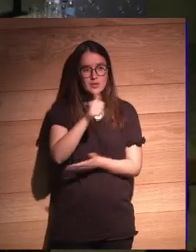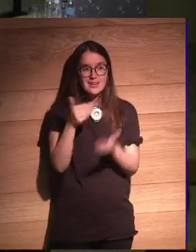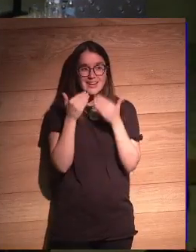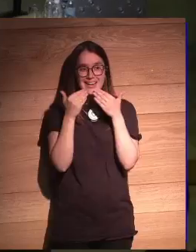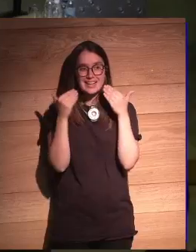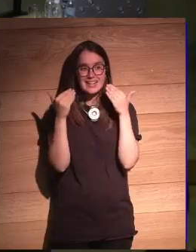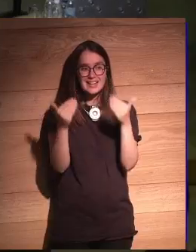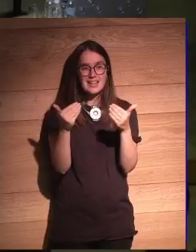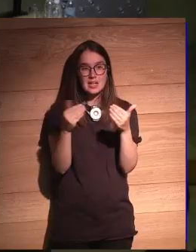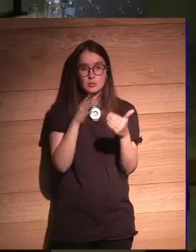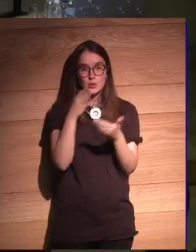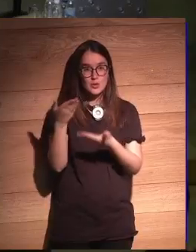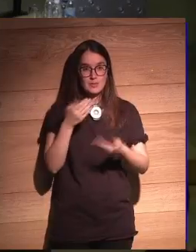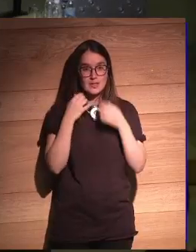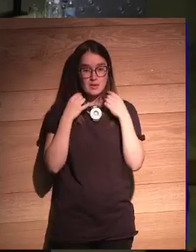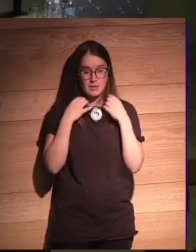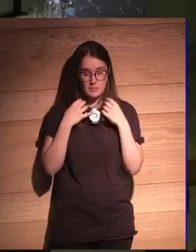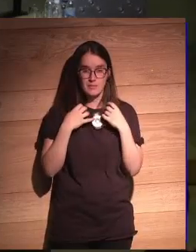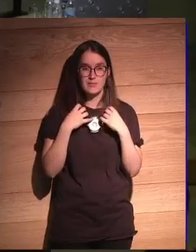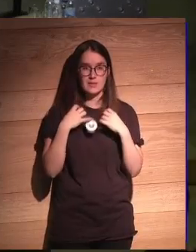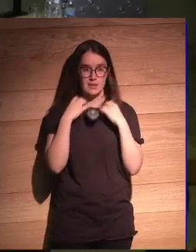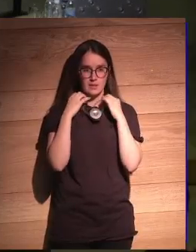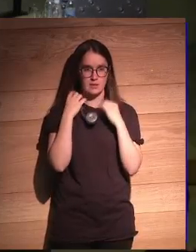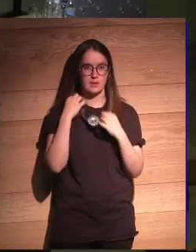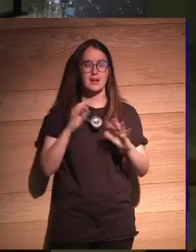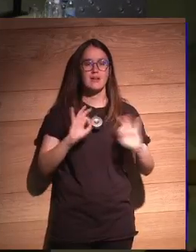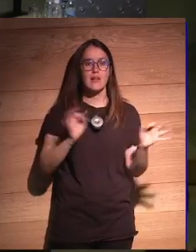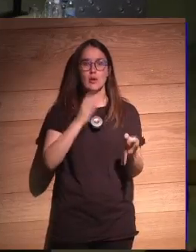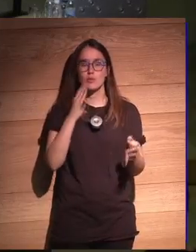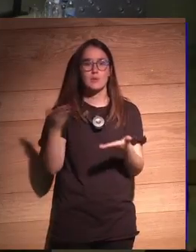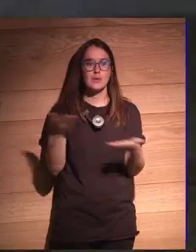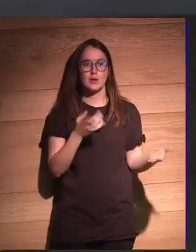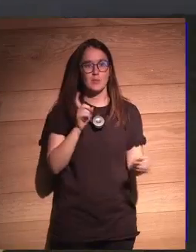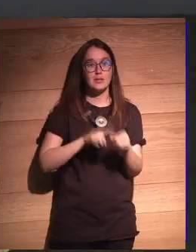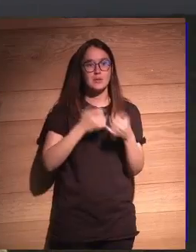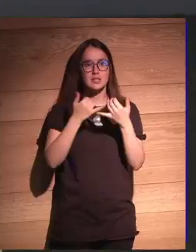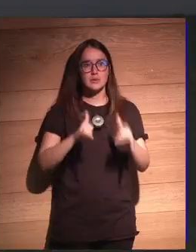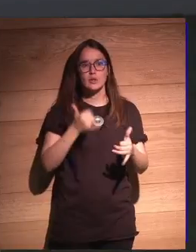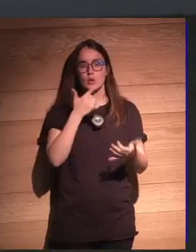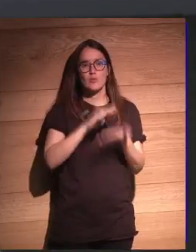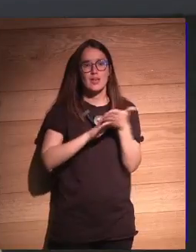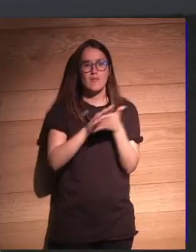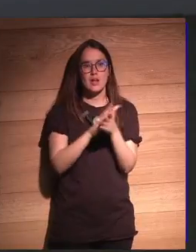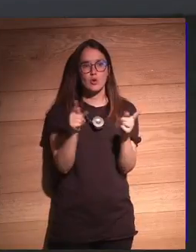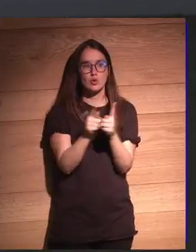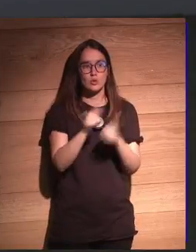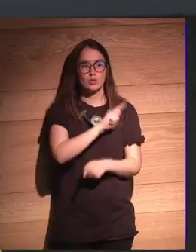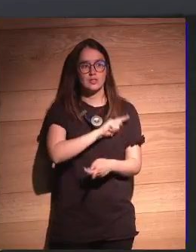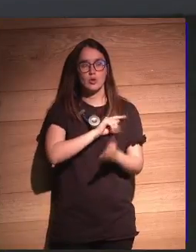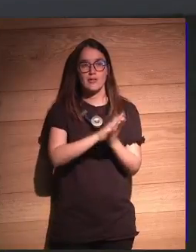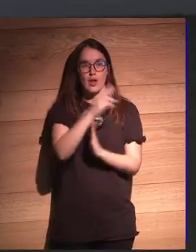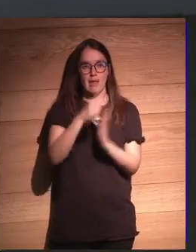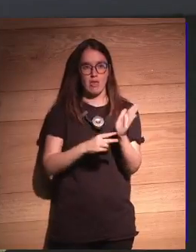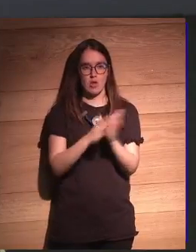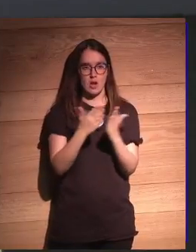Good morning, all. I would like to thank you for your invitation. And when you invited me to participate in the event,